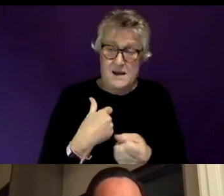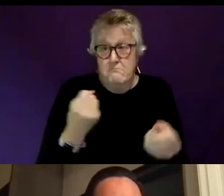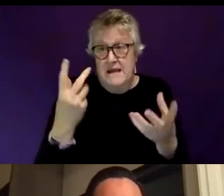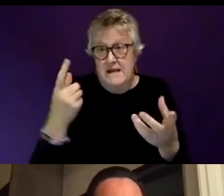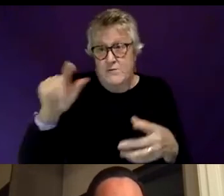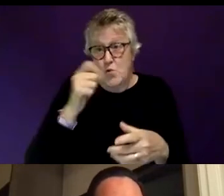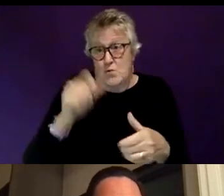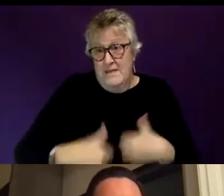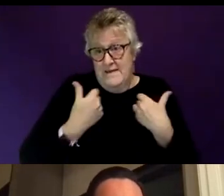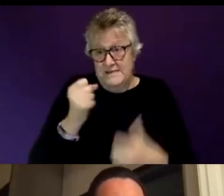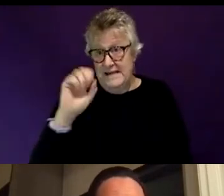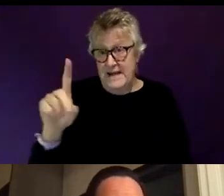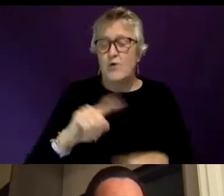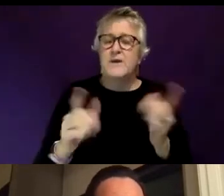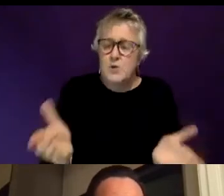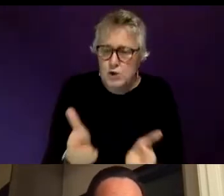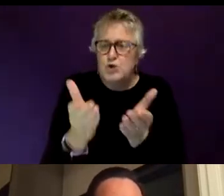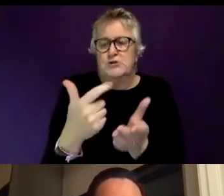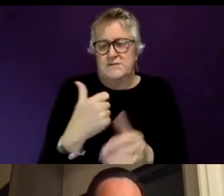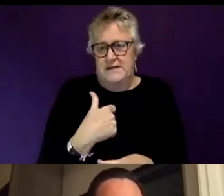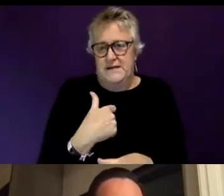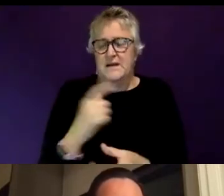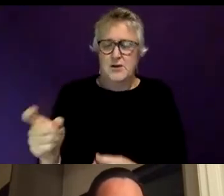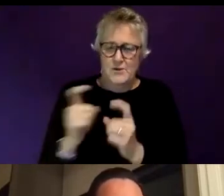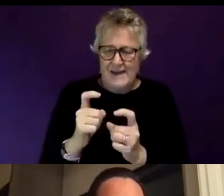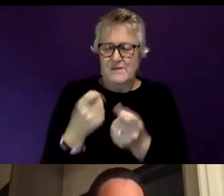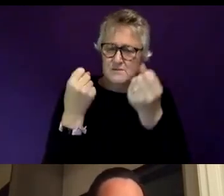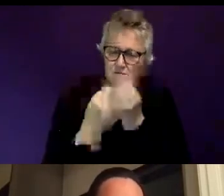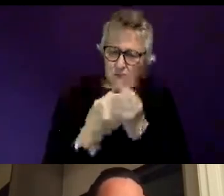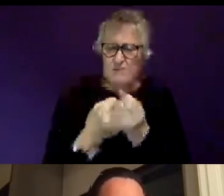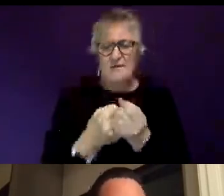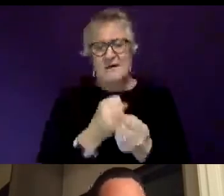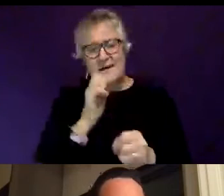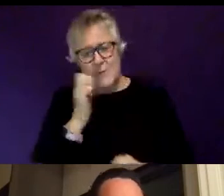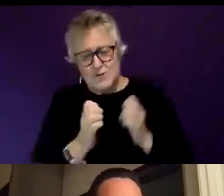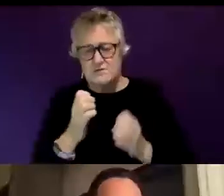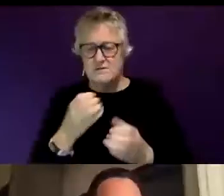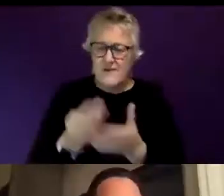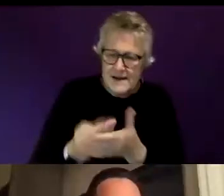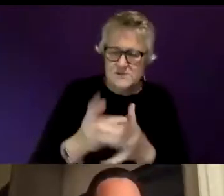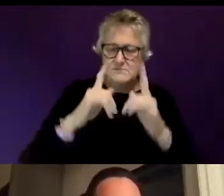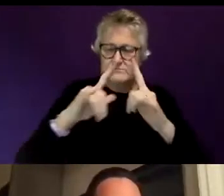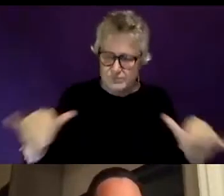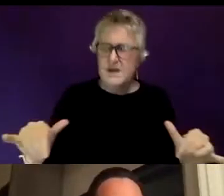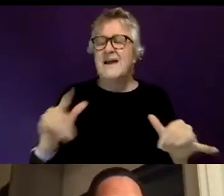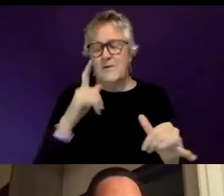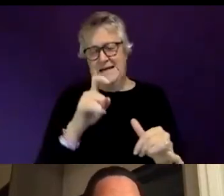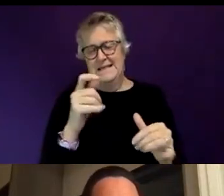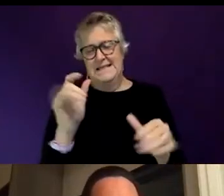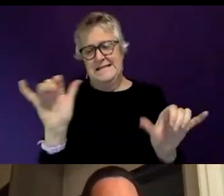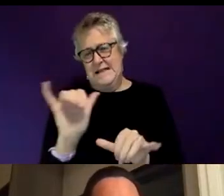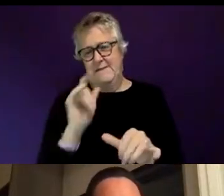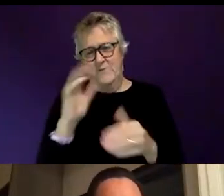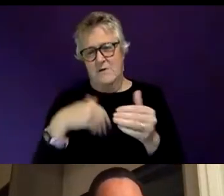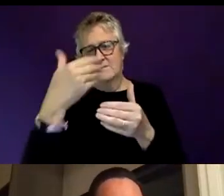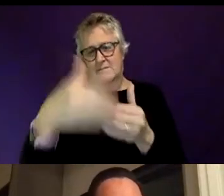were encouraging me, sending me your moral support, your financial support. It got me here. We need a similar focused effort to break ground and to reclaim ground